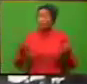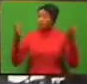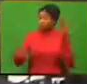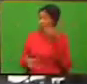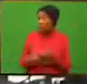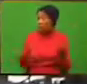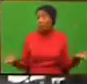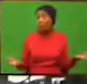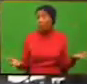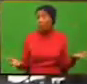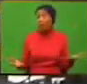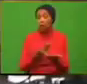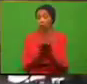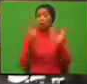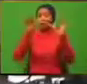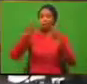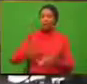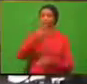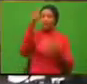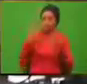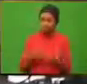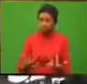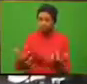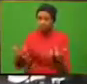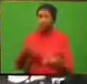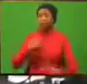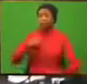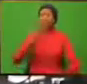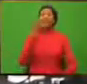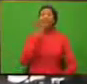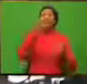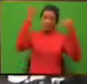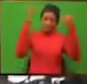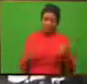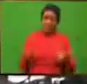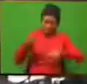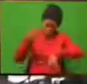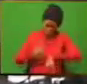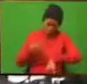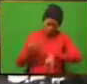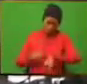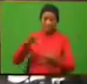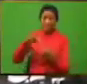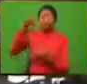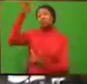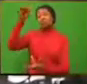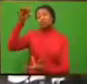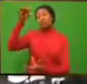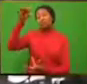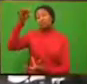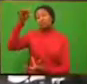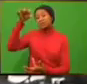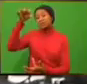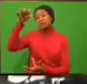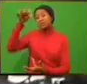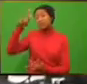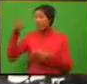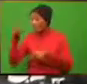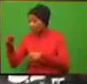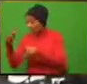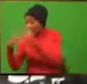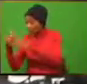And so, to every South African, I say now is a time for the choosing. Are you a